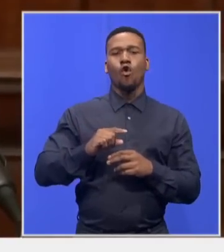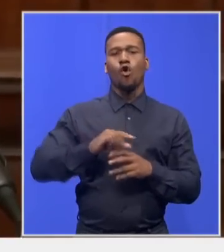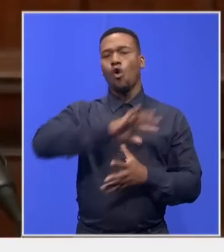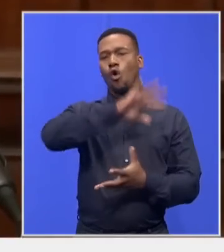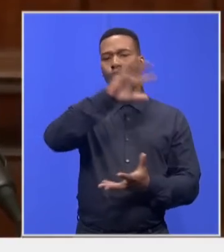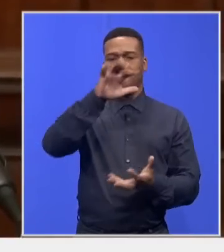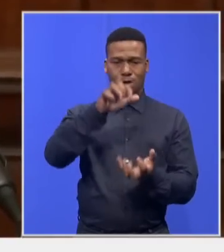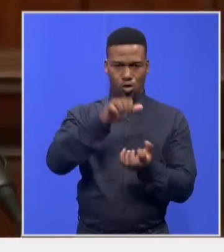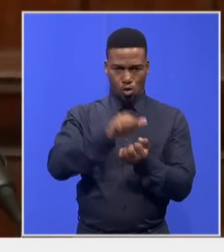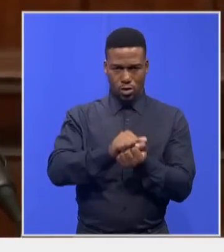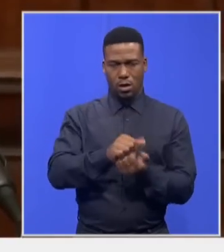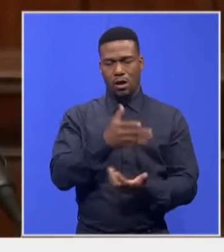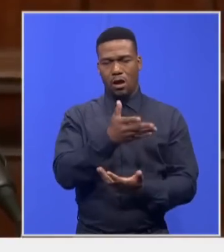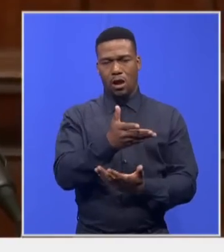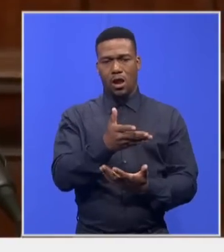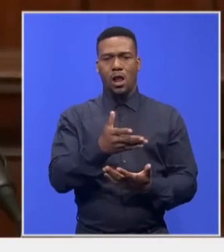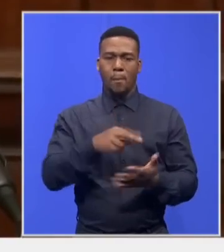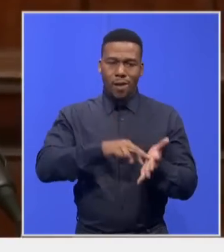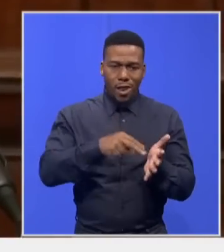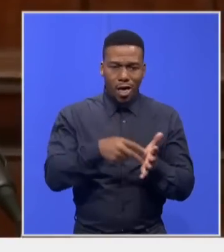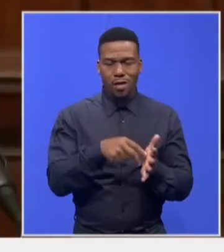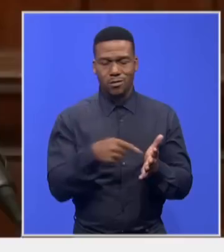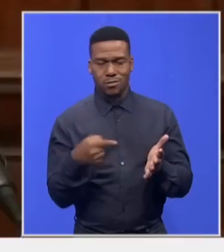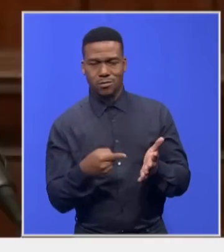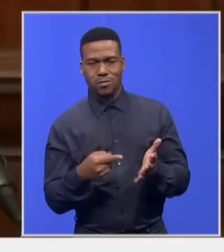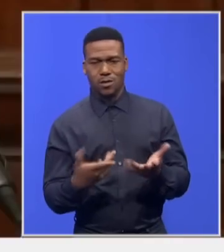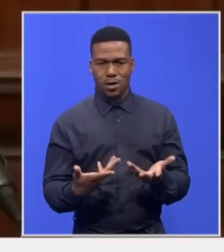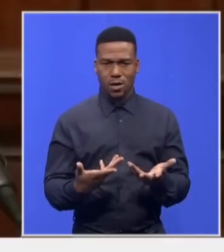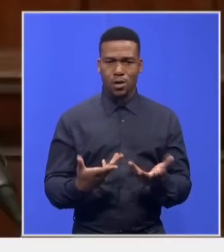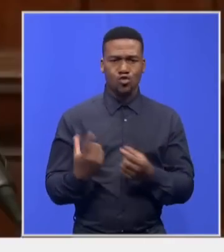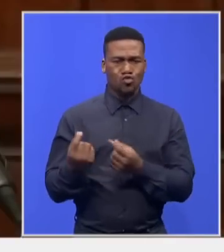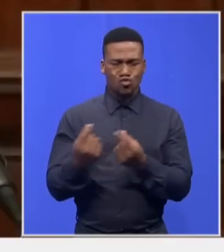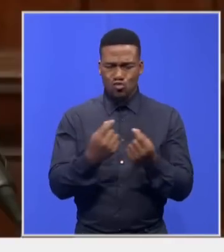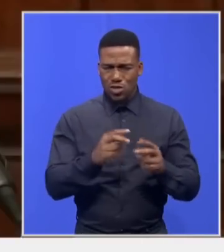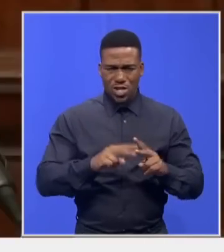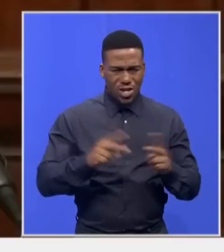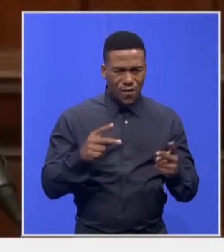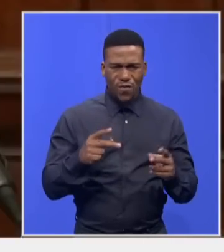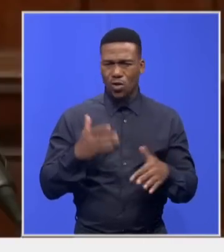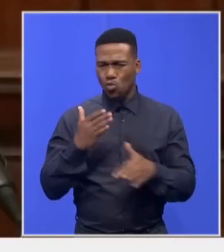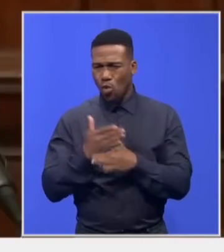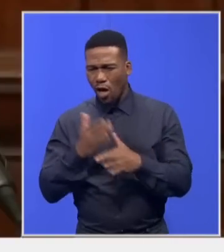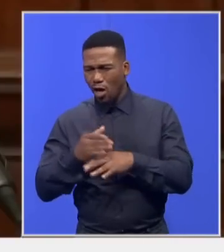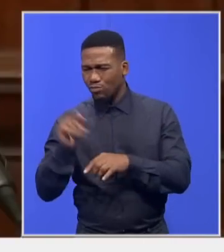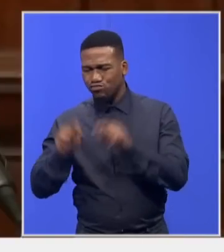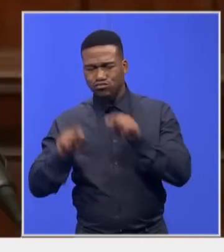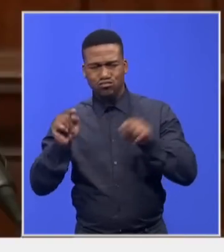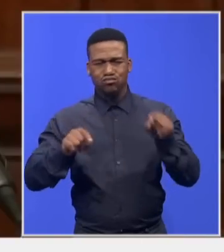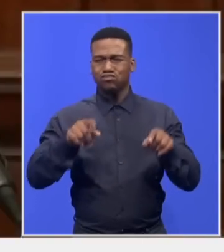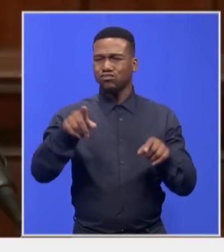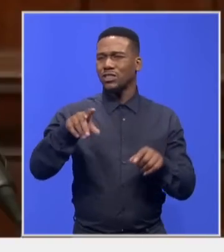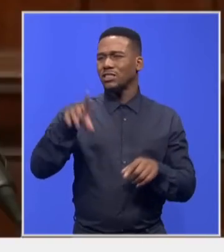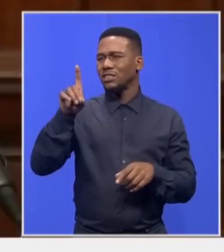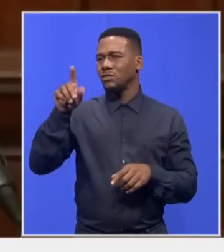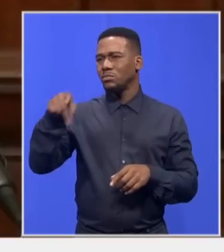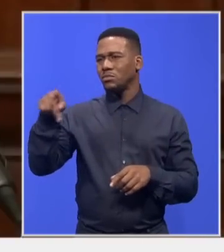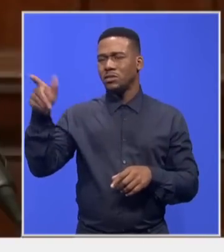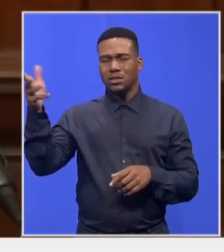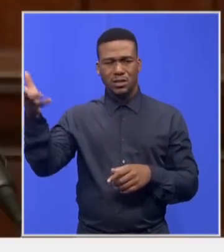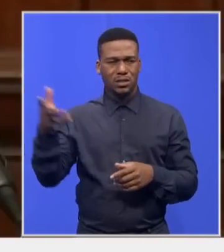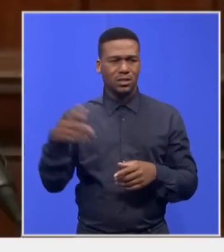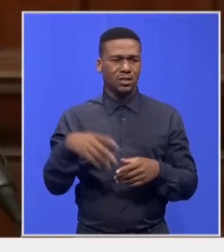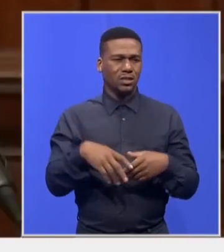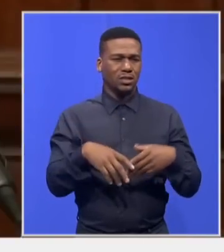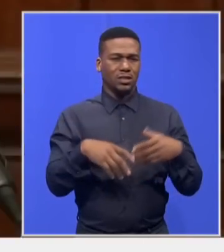and the executive authority performs different functions. The DPE in this instance, Minister Godan, the shareholder